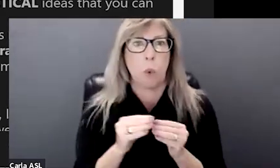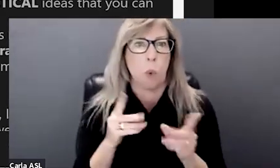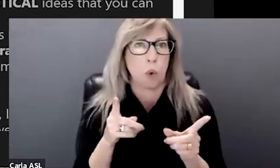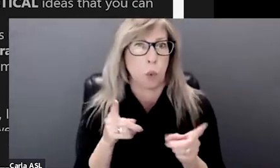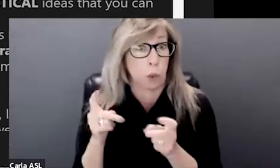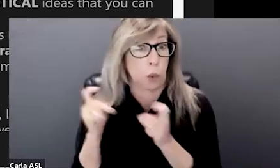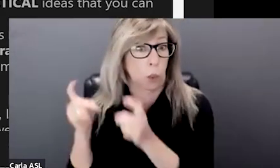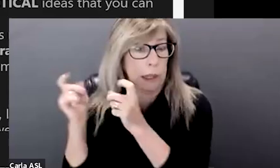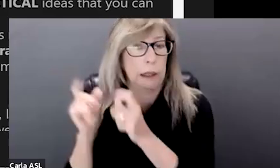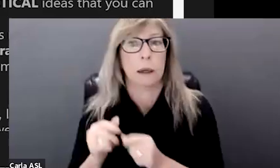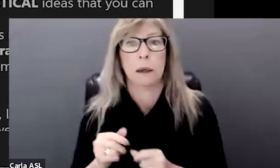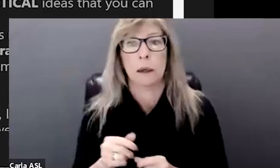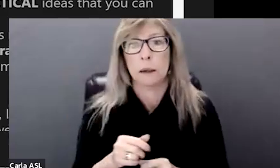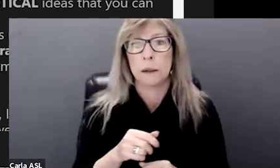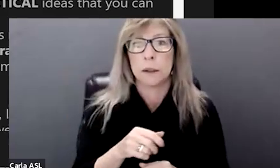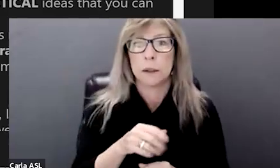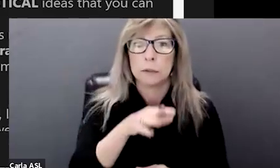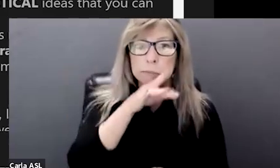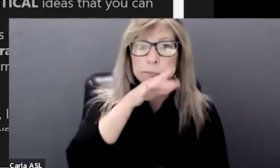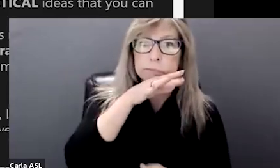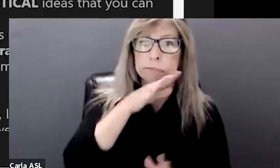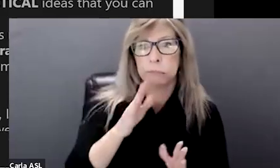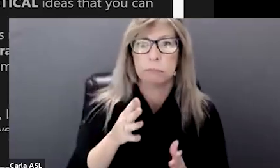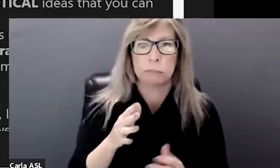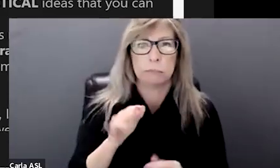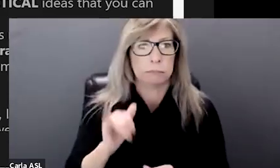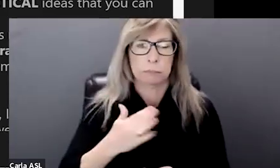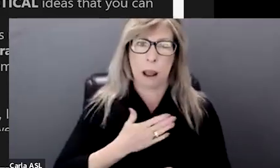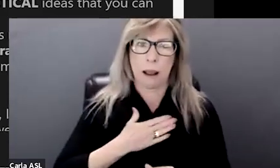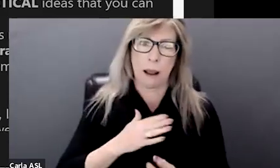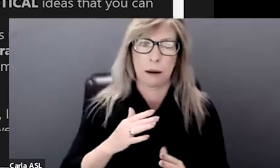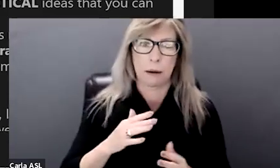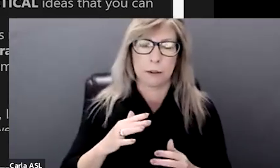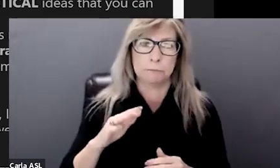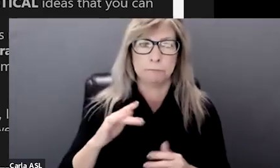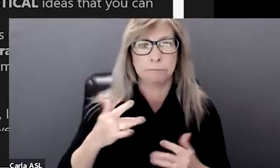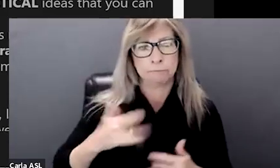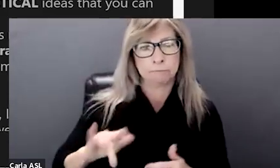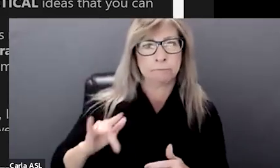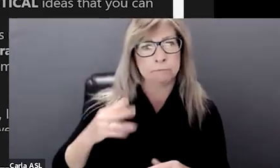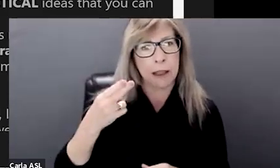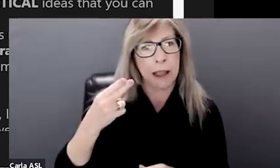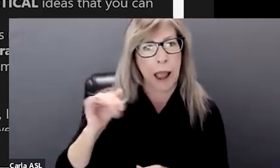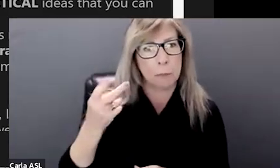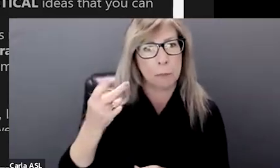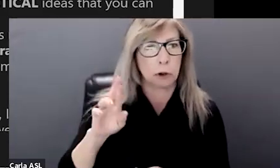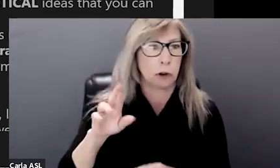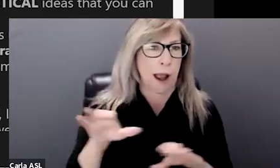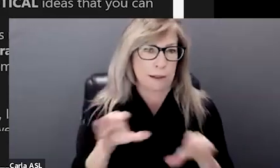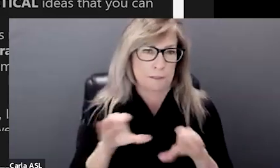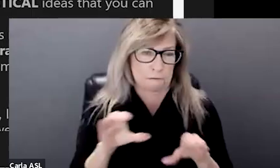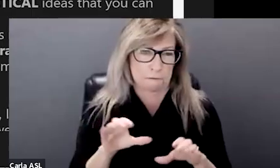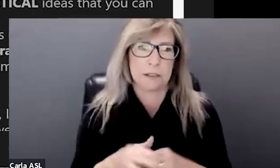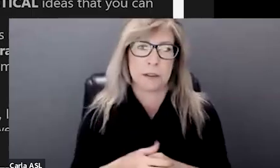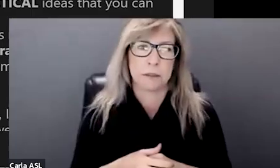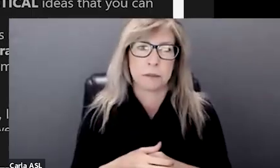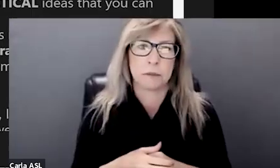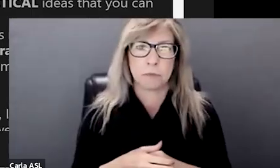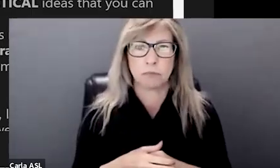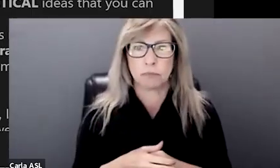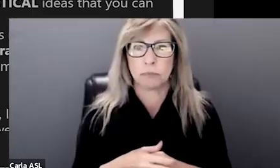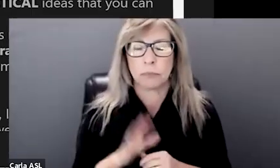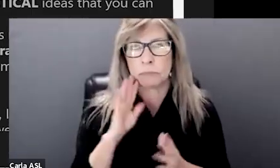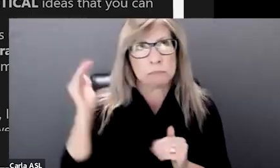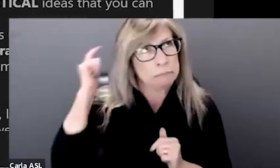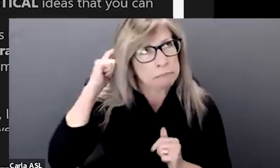with my verbal, that's my hyperactivity coming out. And so again, bearing in mind the need to pace